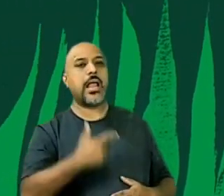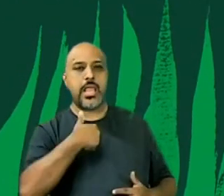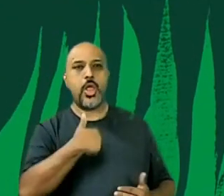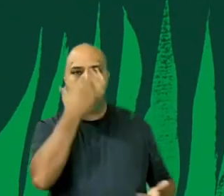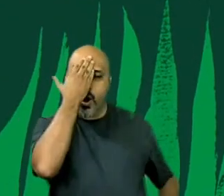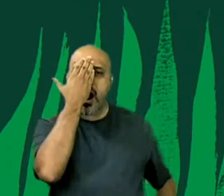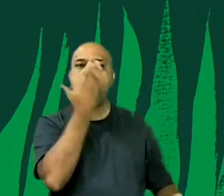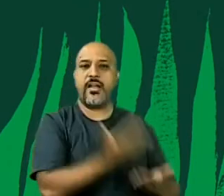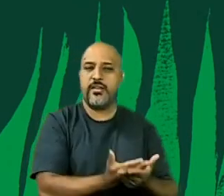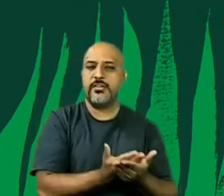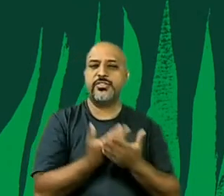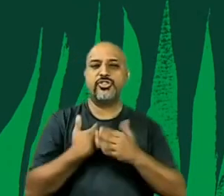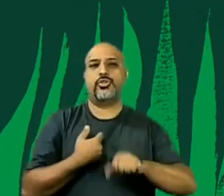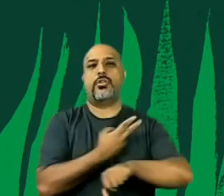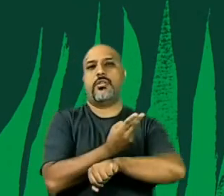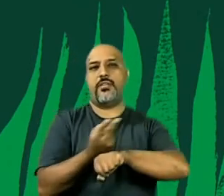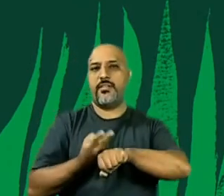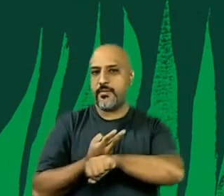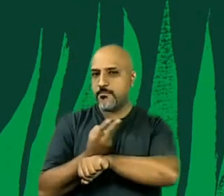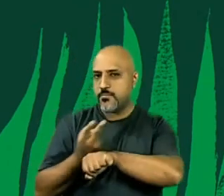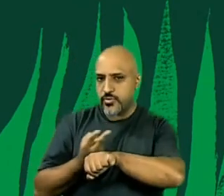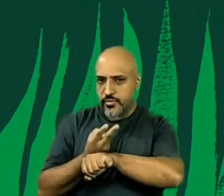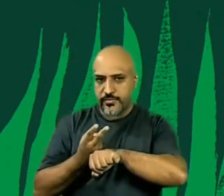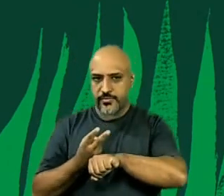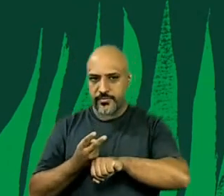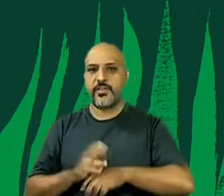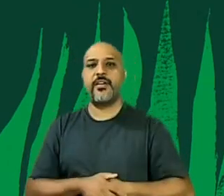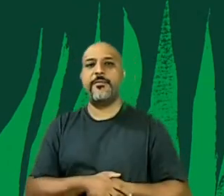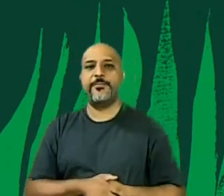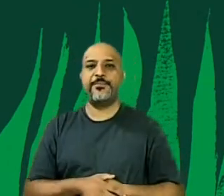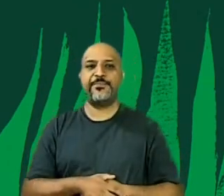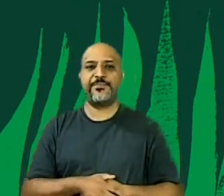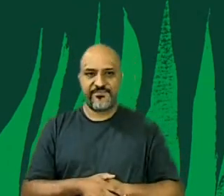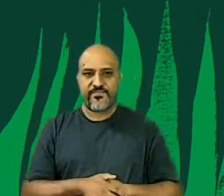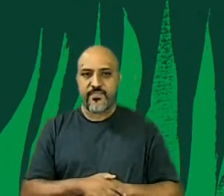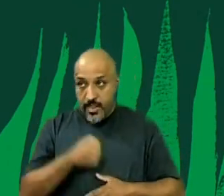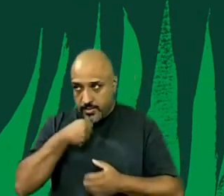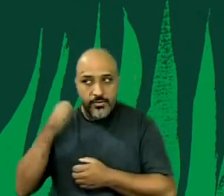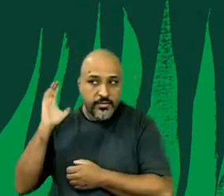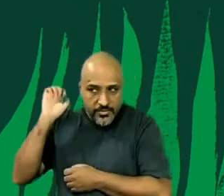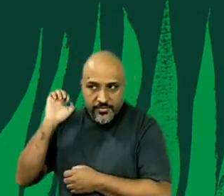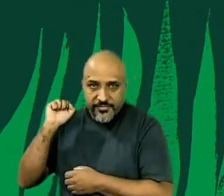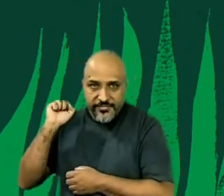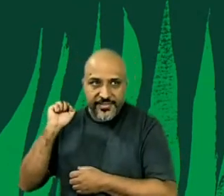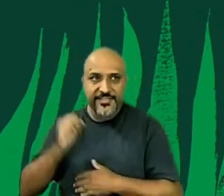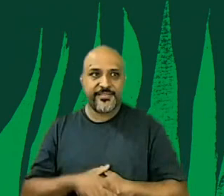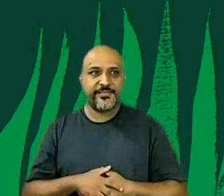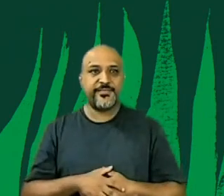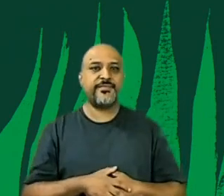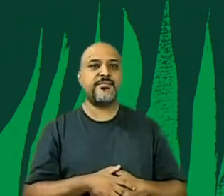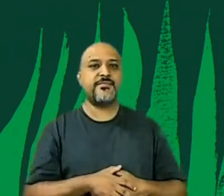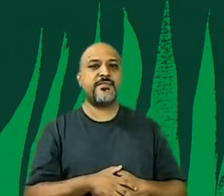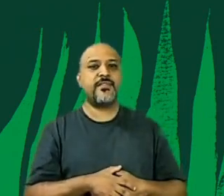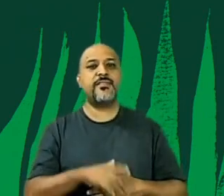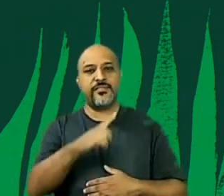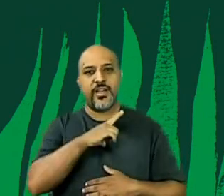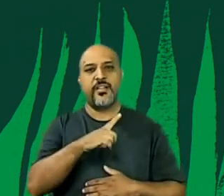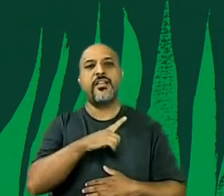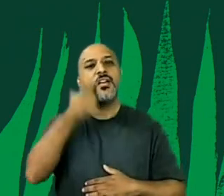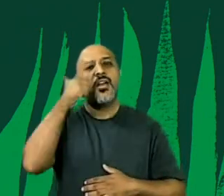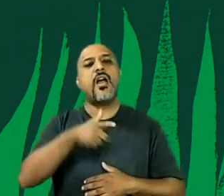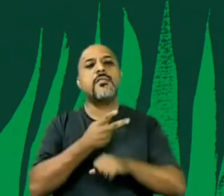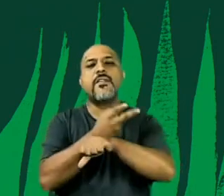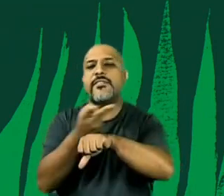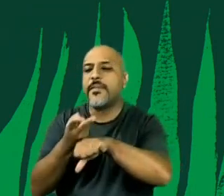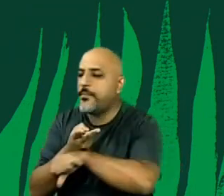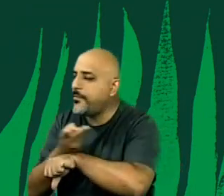Djamila, I've said that our quest, is my microphone open? Yes, yes, we can hear you. I've always said that